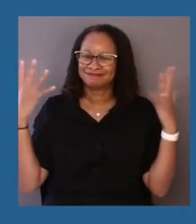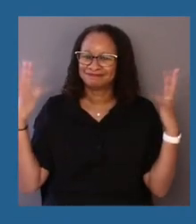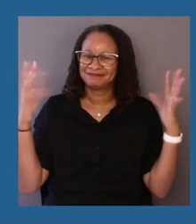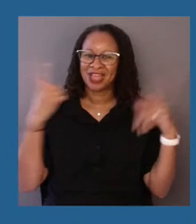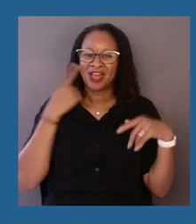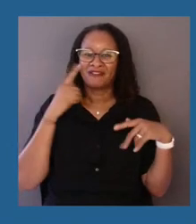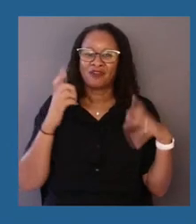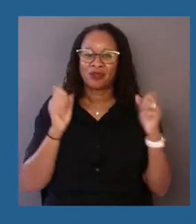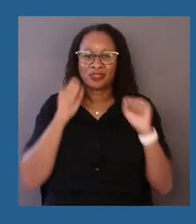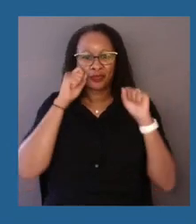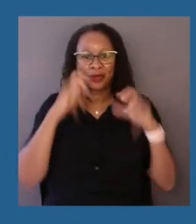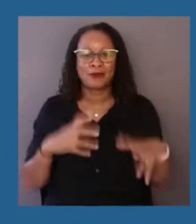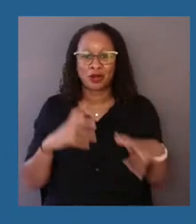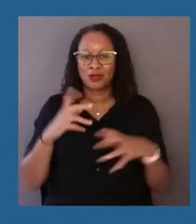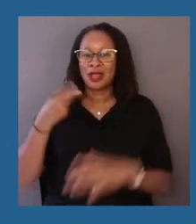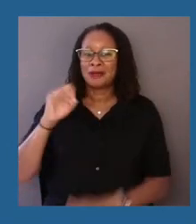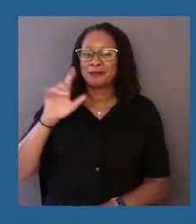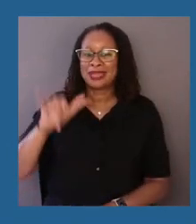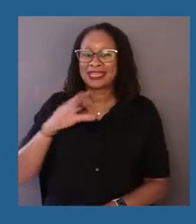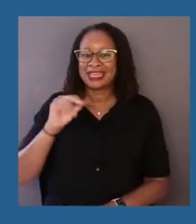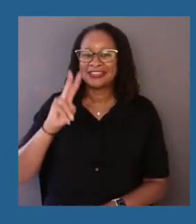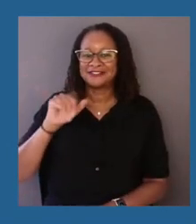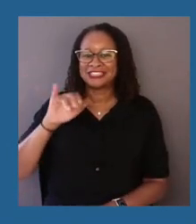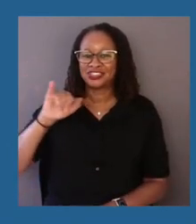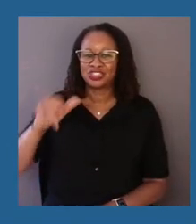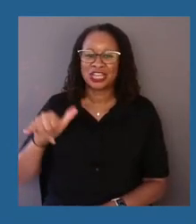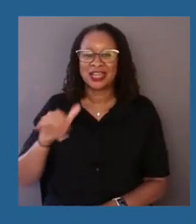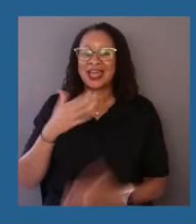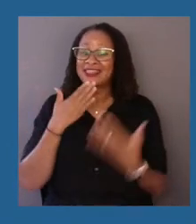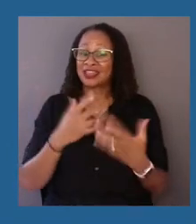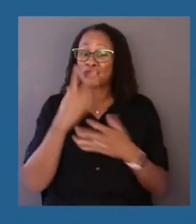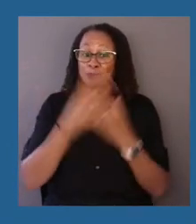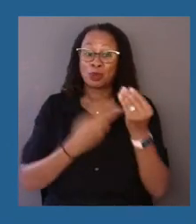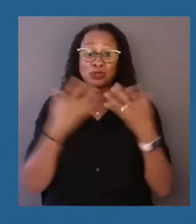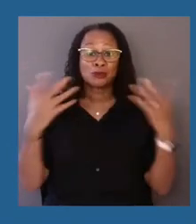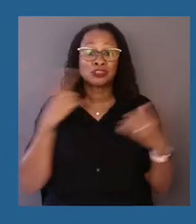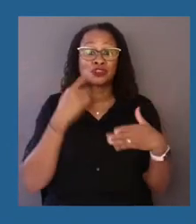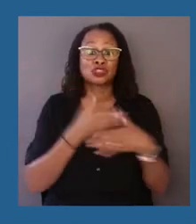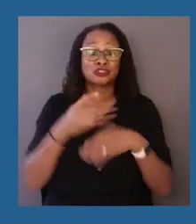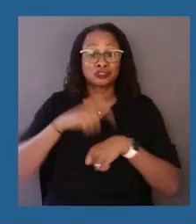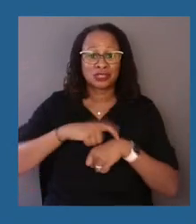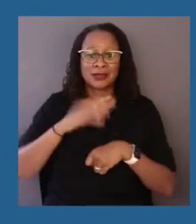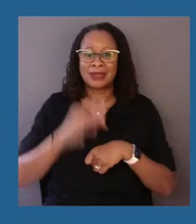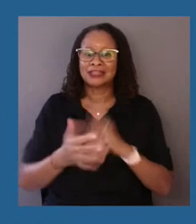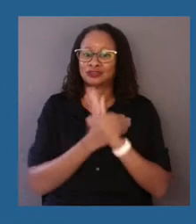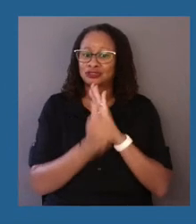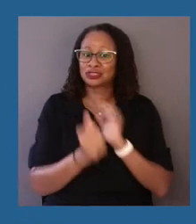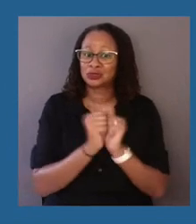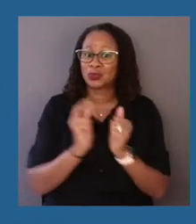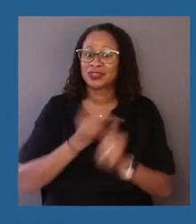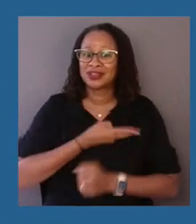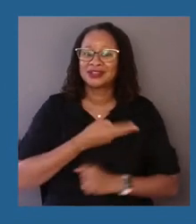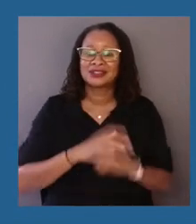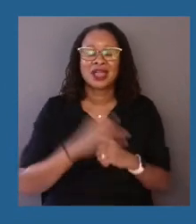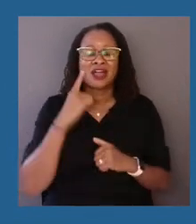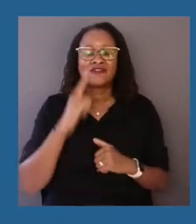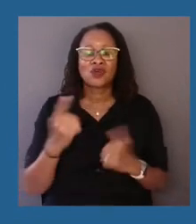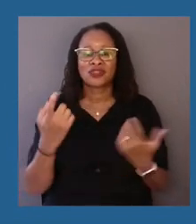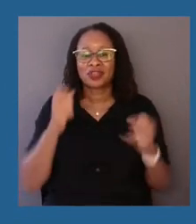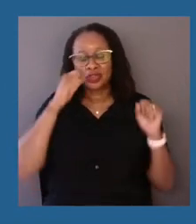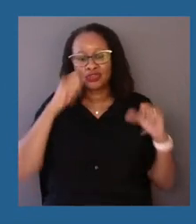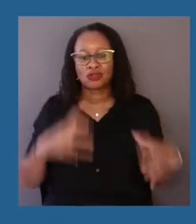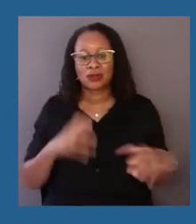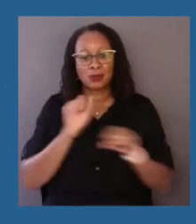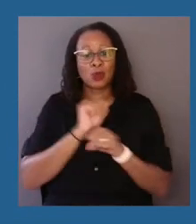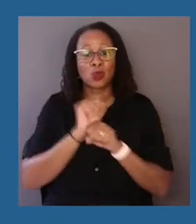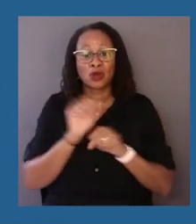remarkable Peggy and Vijay. Thank you both so much for sharing your time and your expertise with us, and for the incredible work that